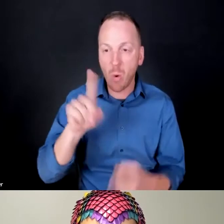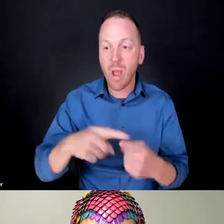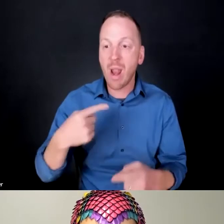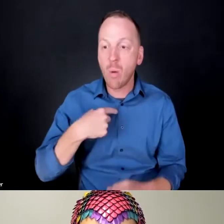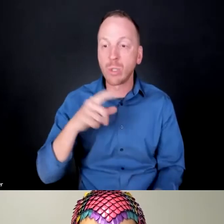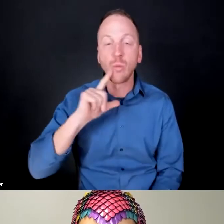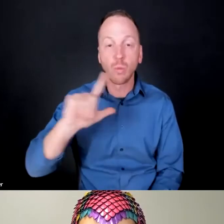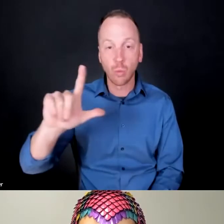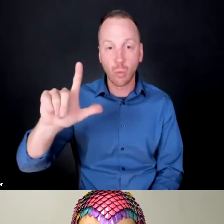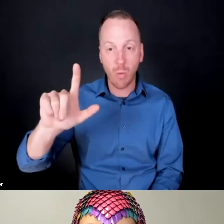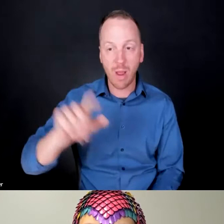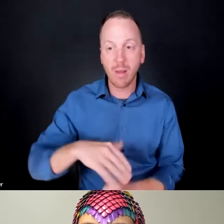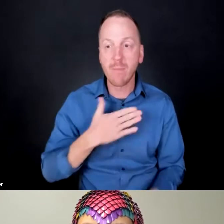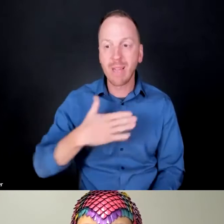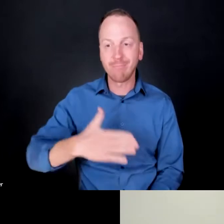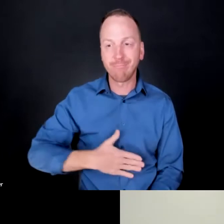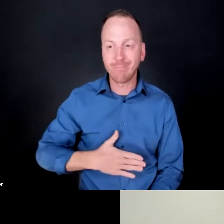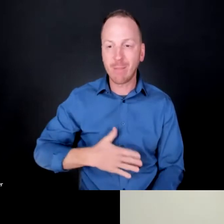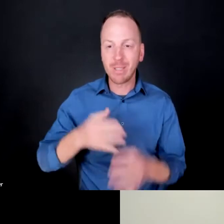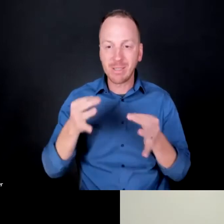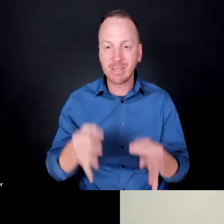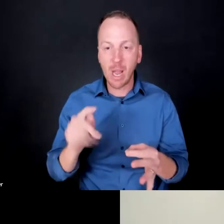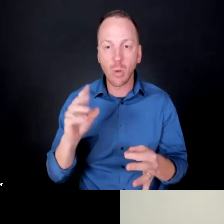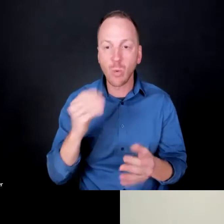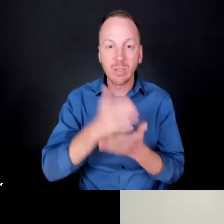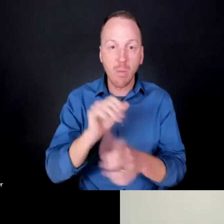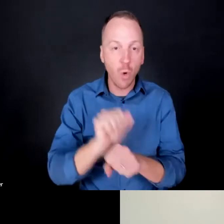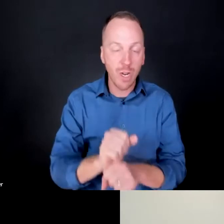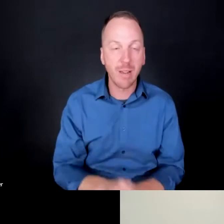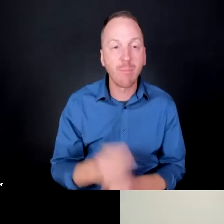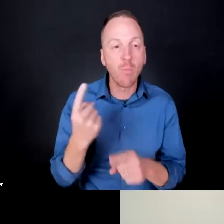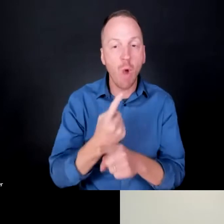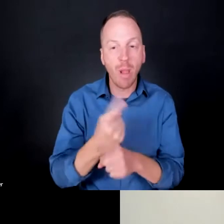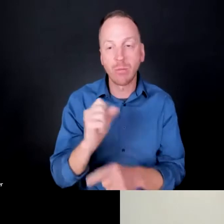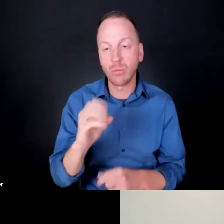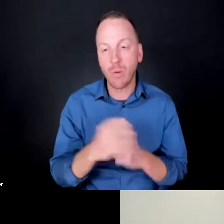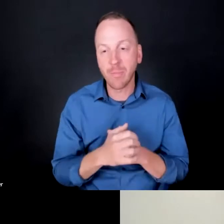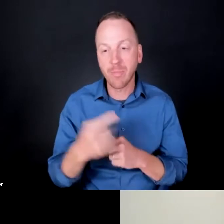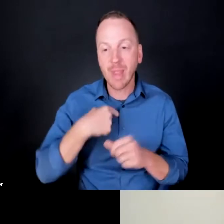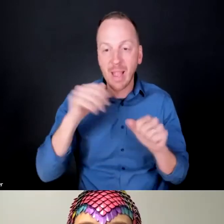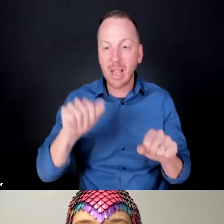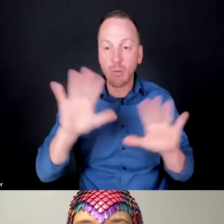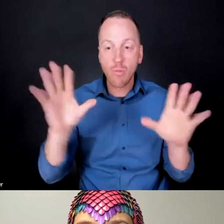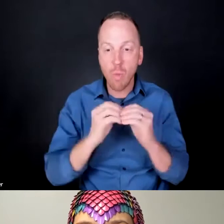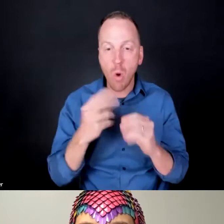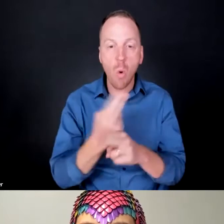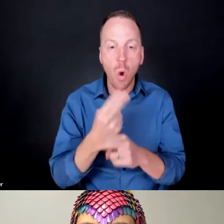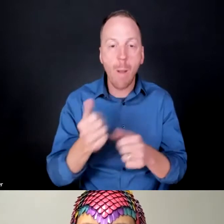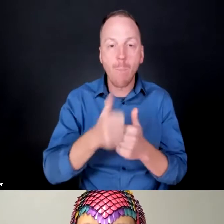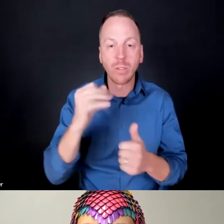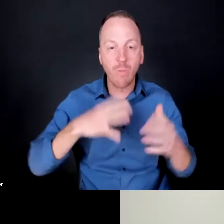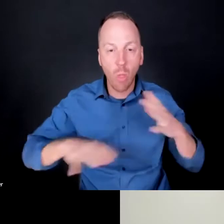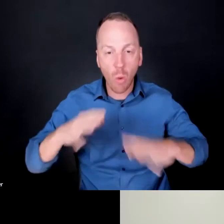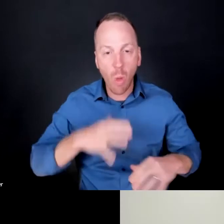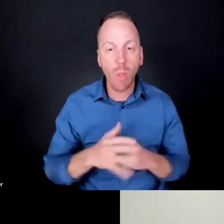was 21. My stomach decided to stop working properly, so I could no longer wear most of the